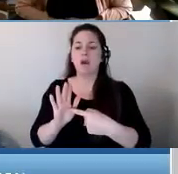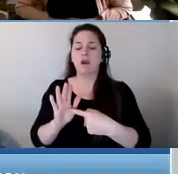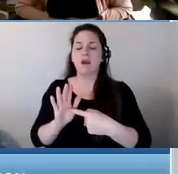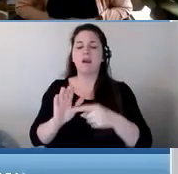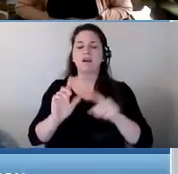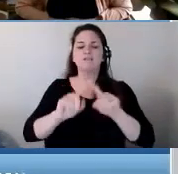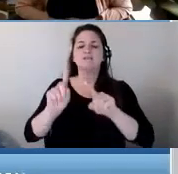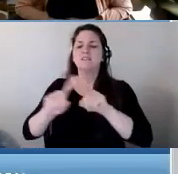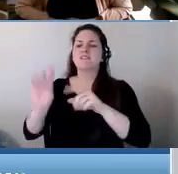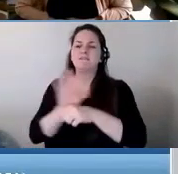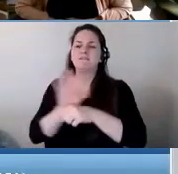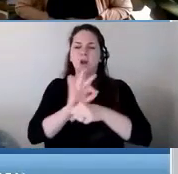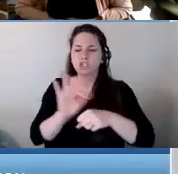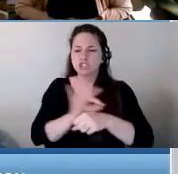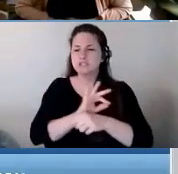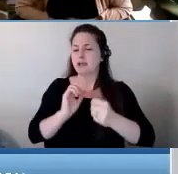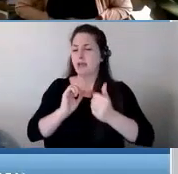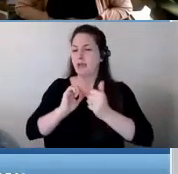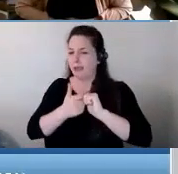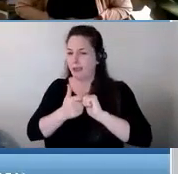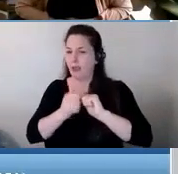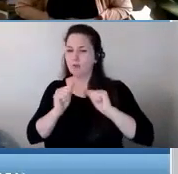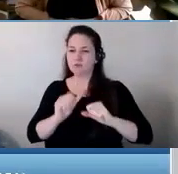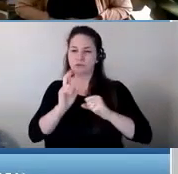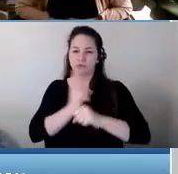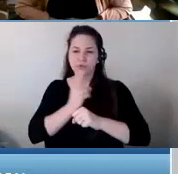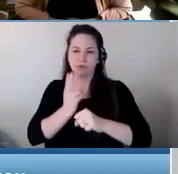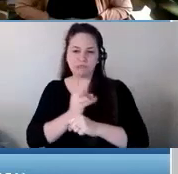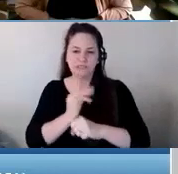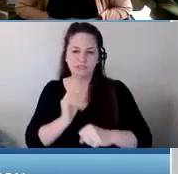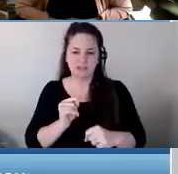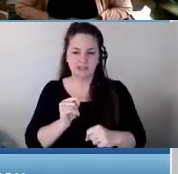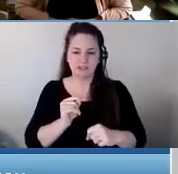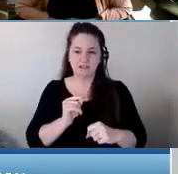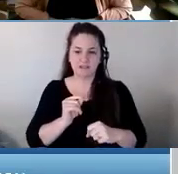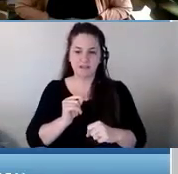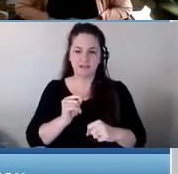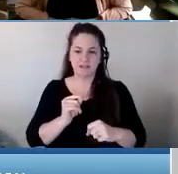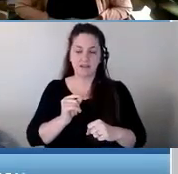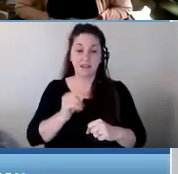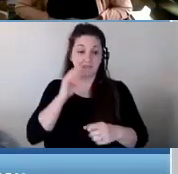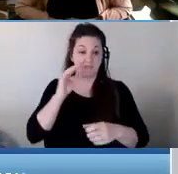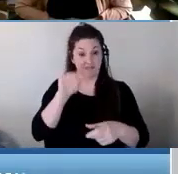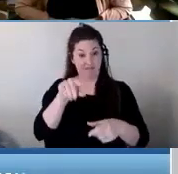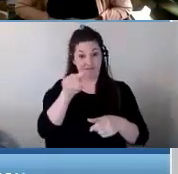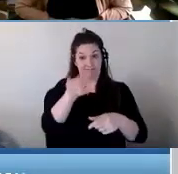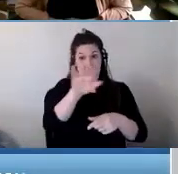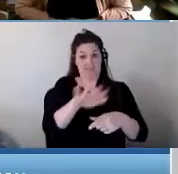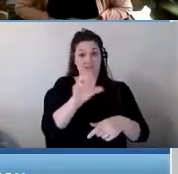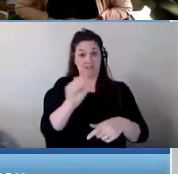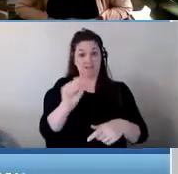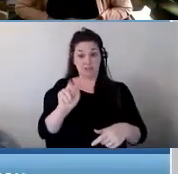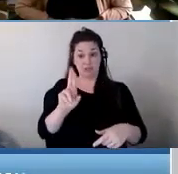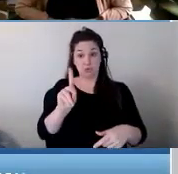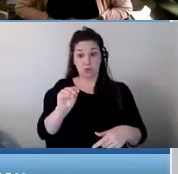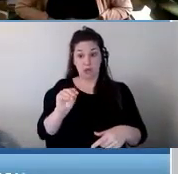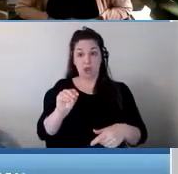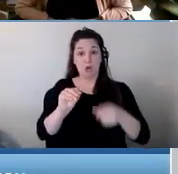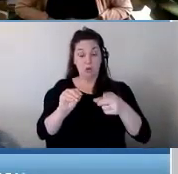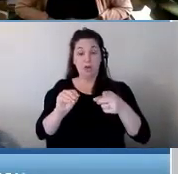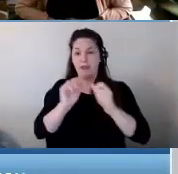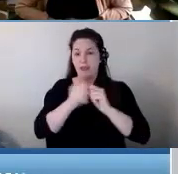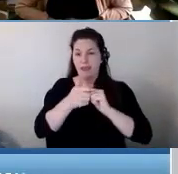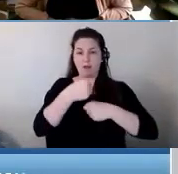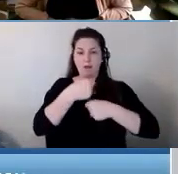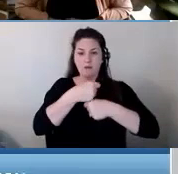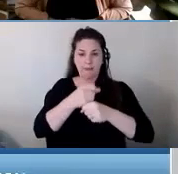various functions and how one in the studio creates a poster. Many of